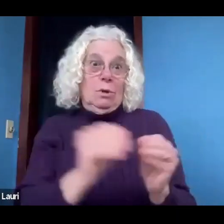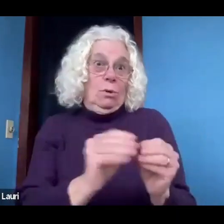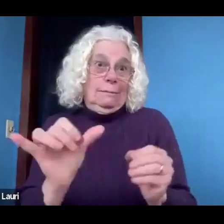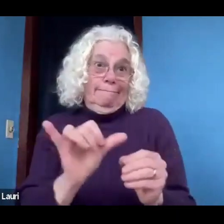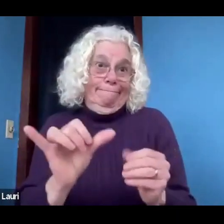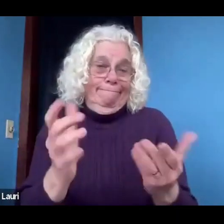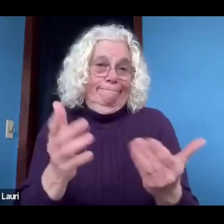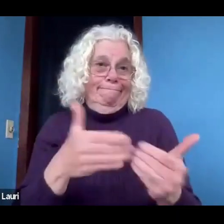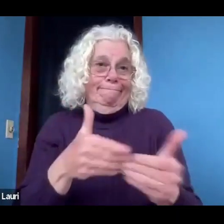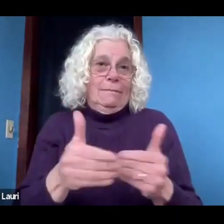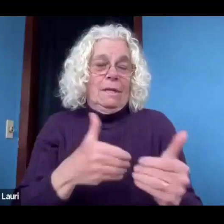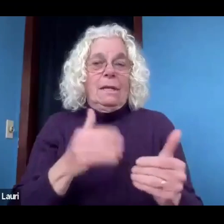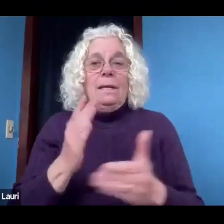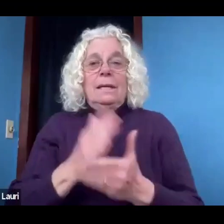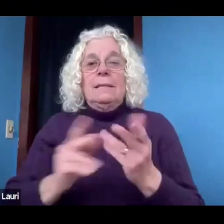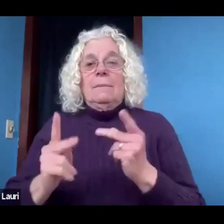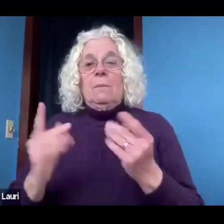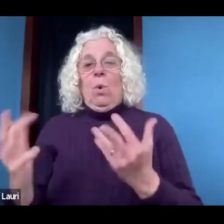people wait